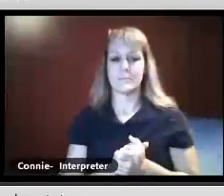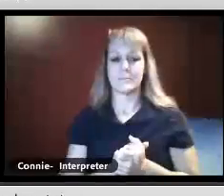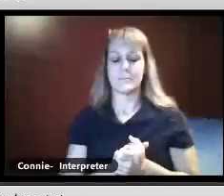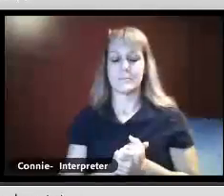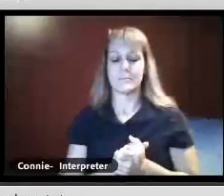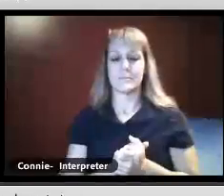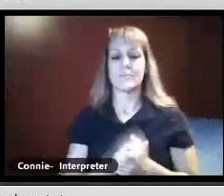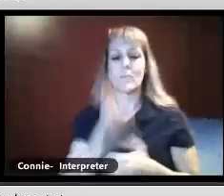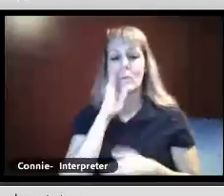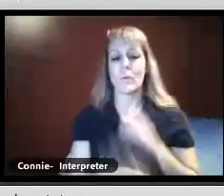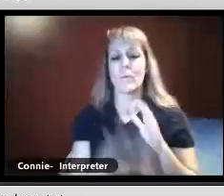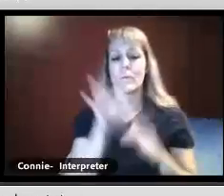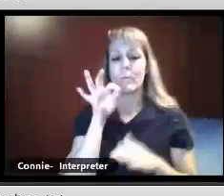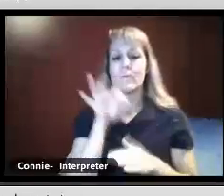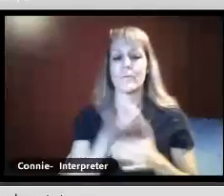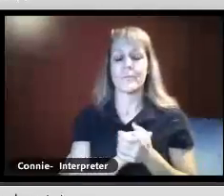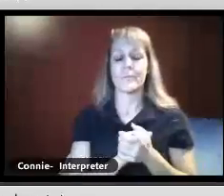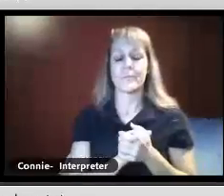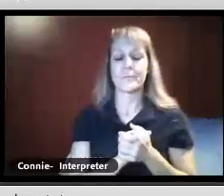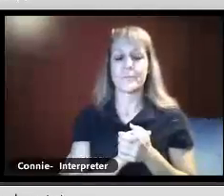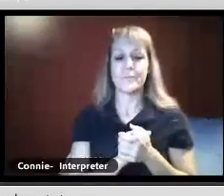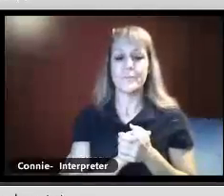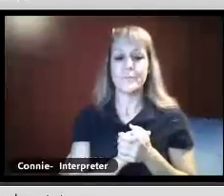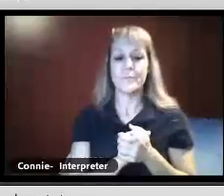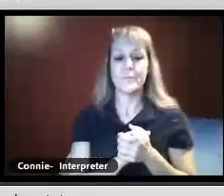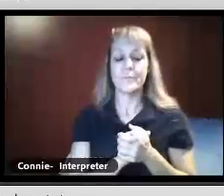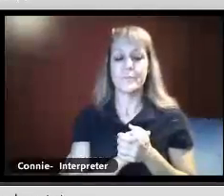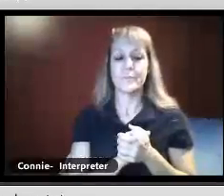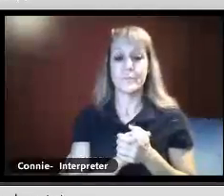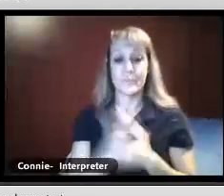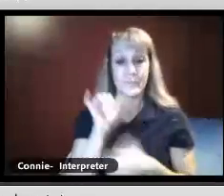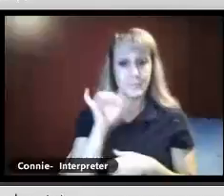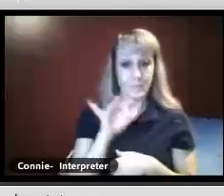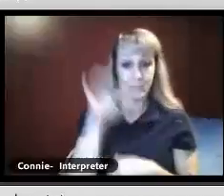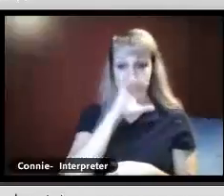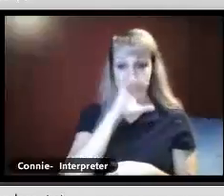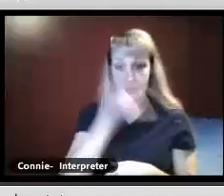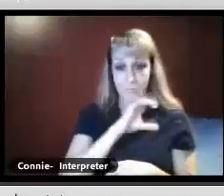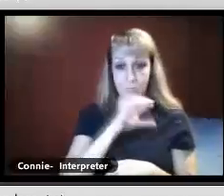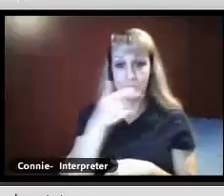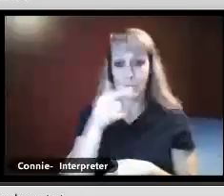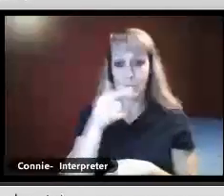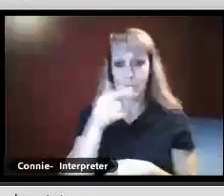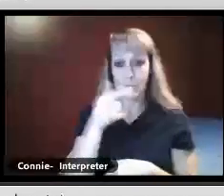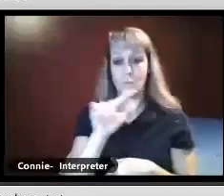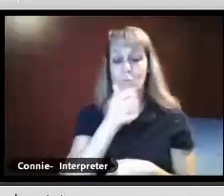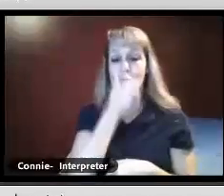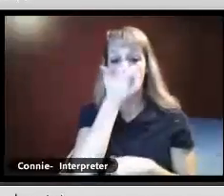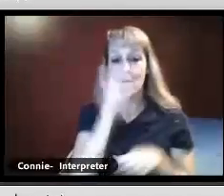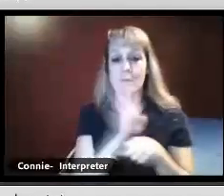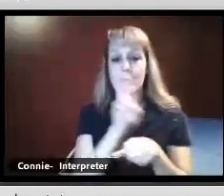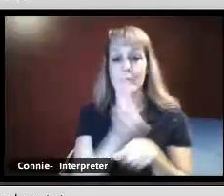You will find that if you did a search for global warming using Google Scholar,